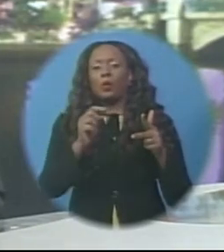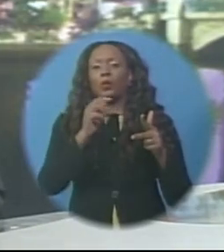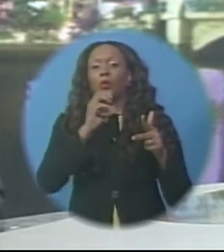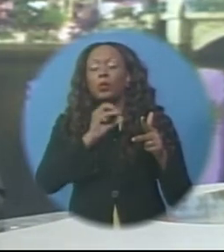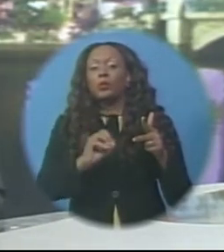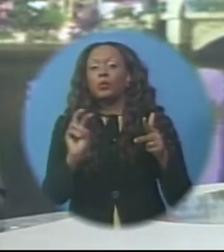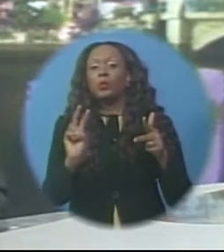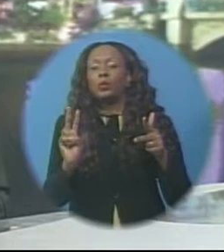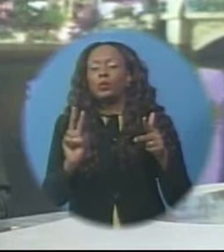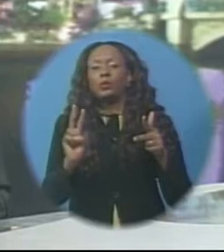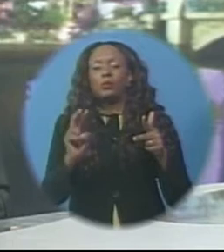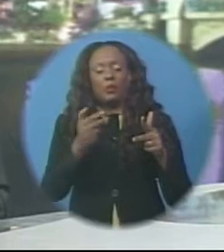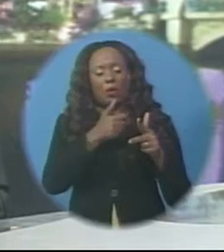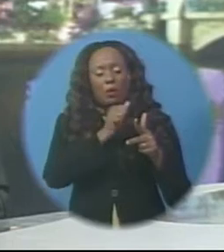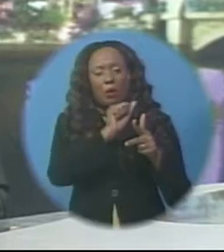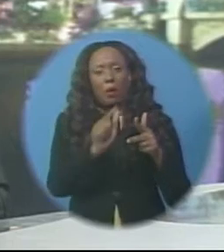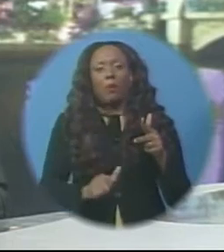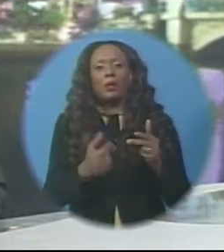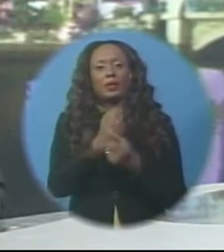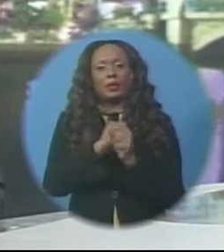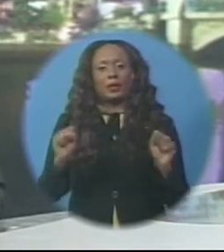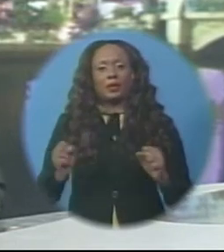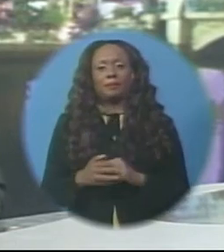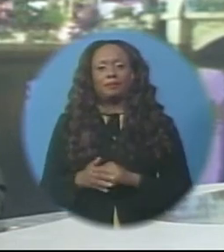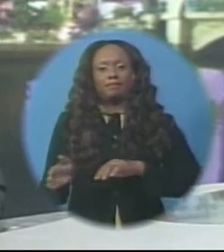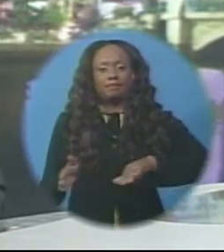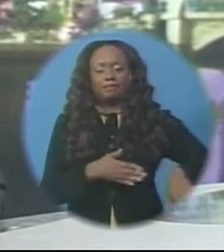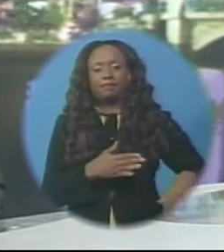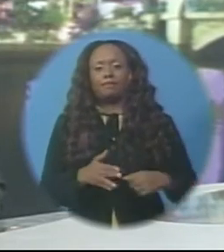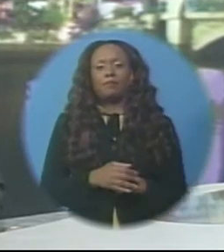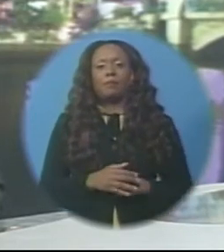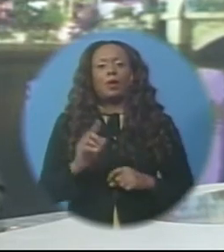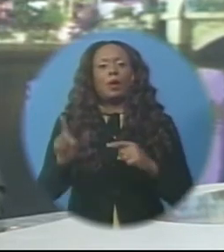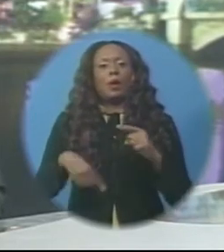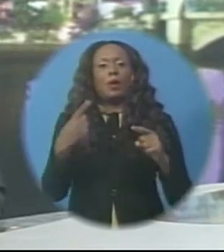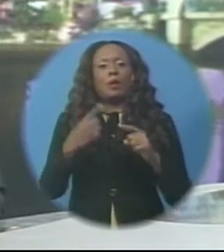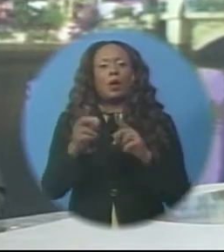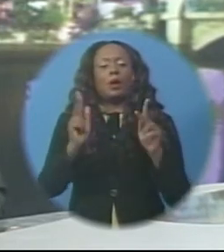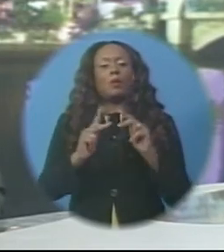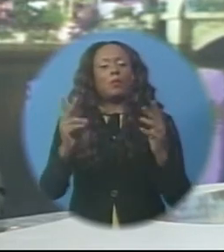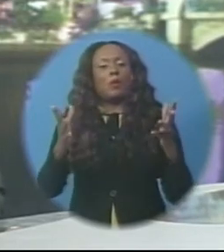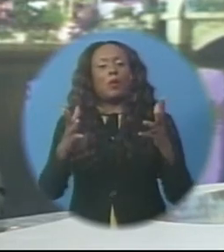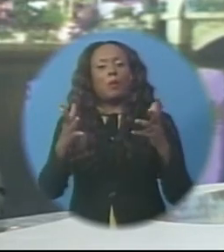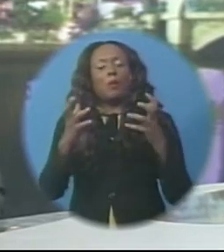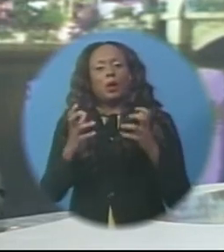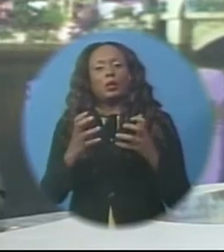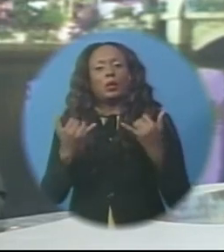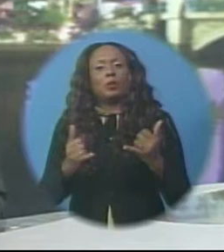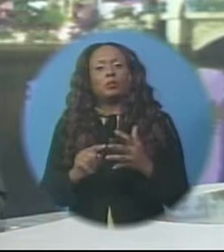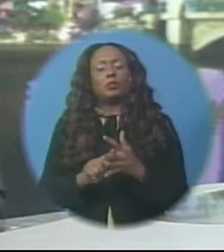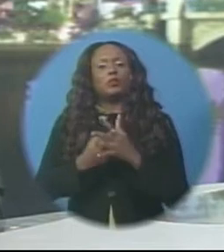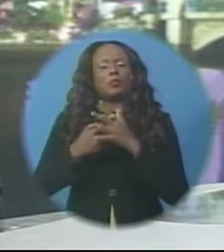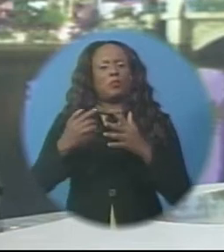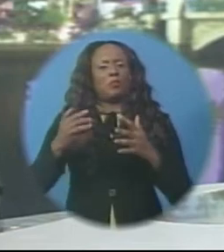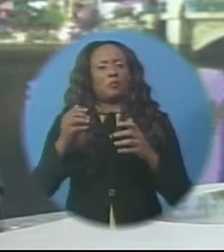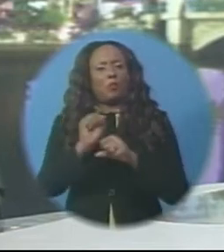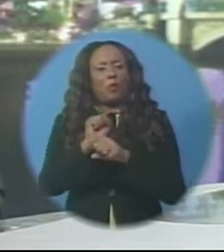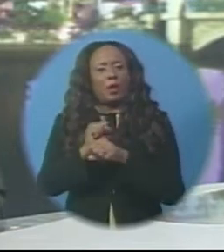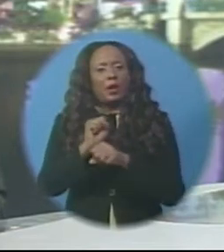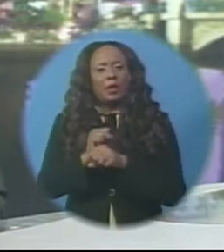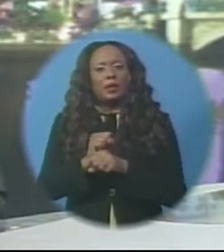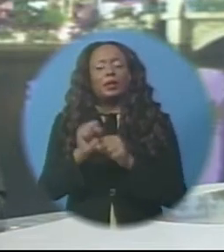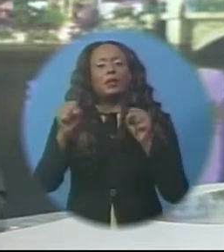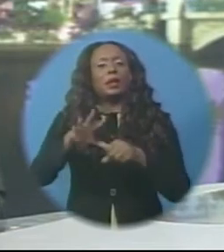safe. Those entering the world of work over the next few years may need to look no further than the renewable